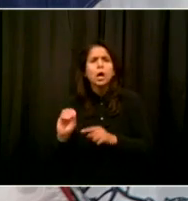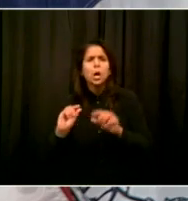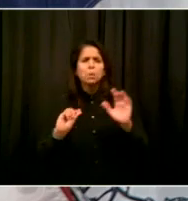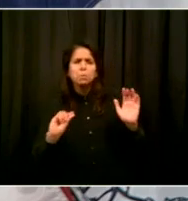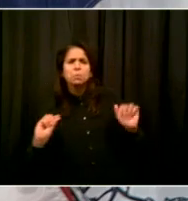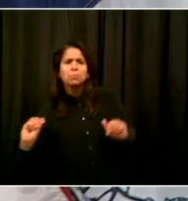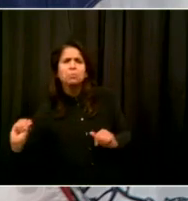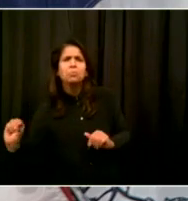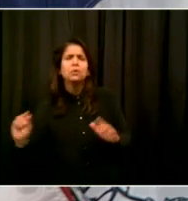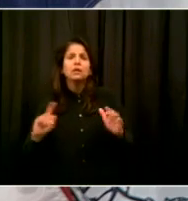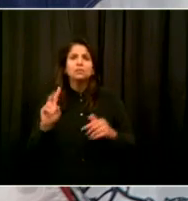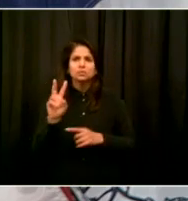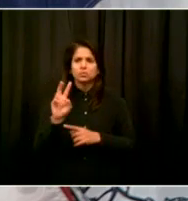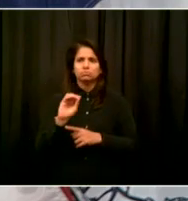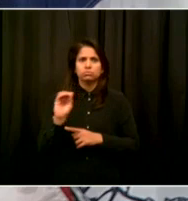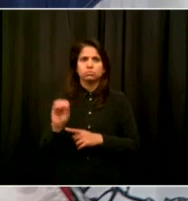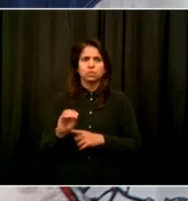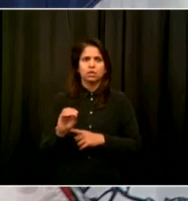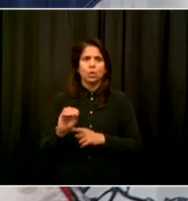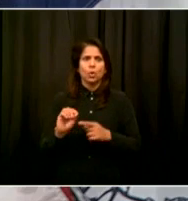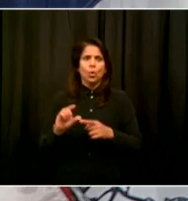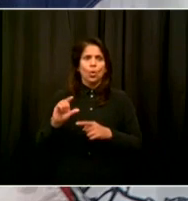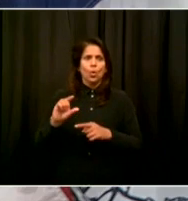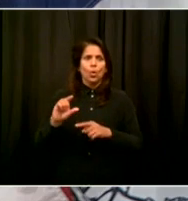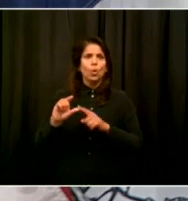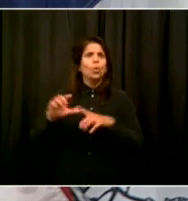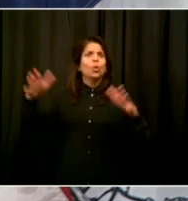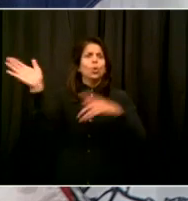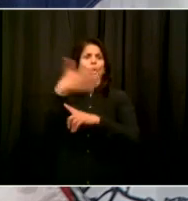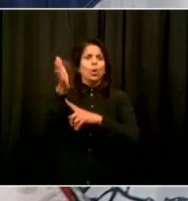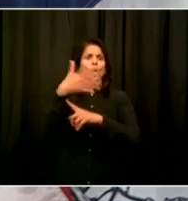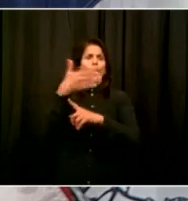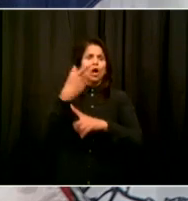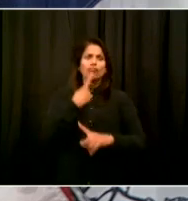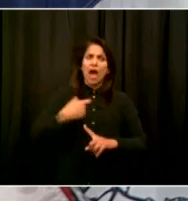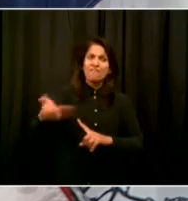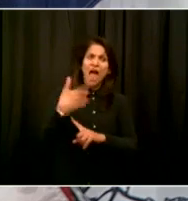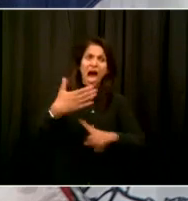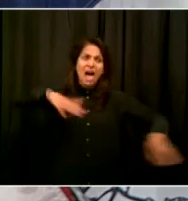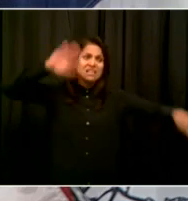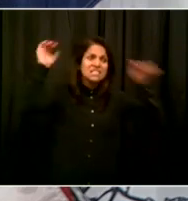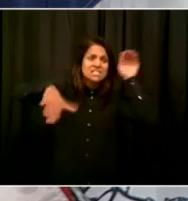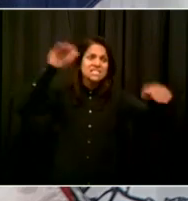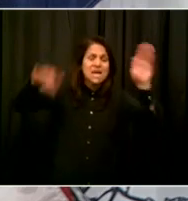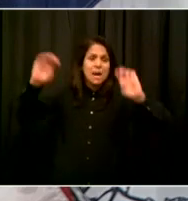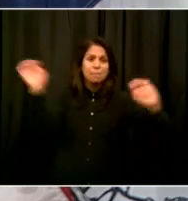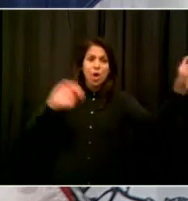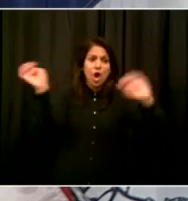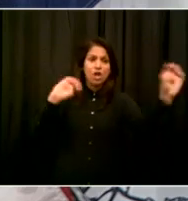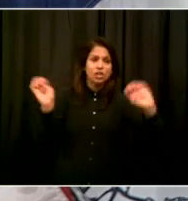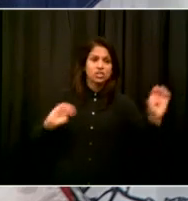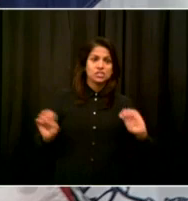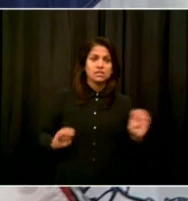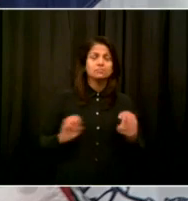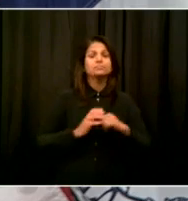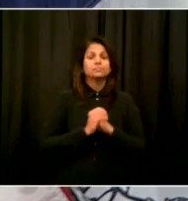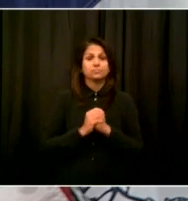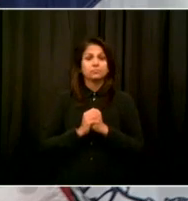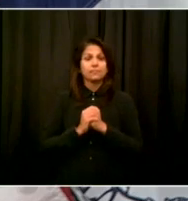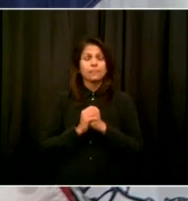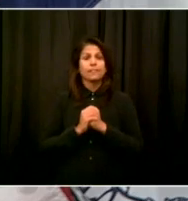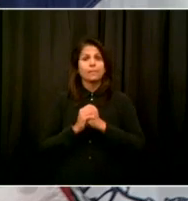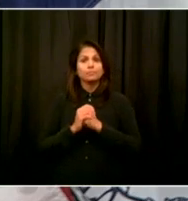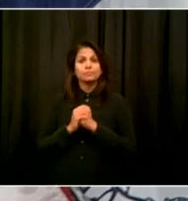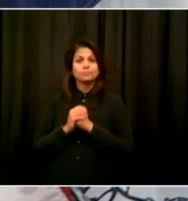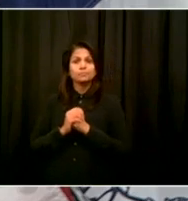the number of cases we set. The case numbers continue to increase. That is a problem. We're seeing household